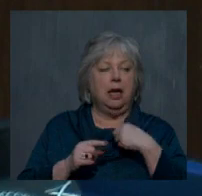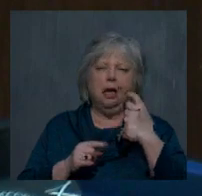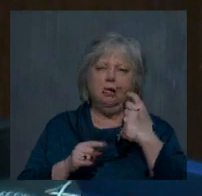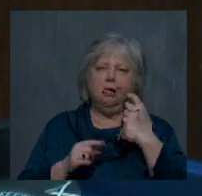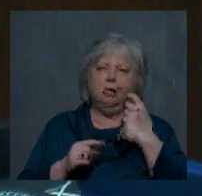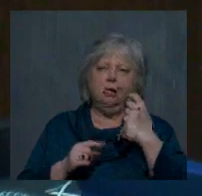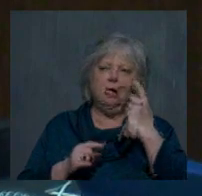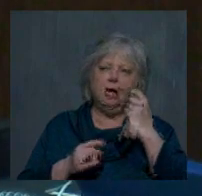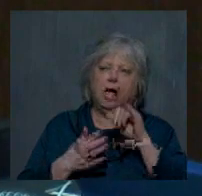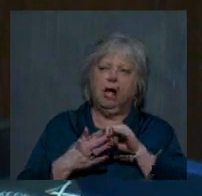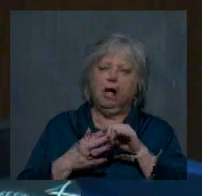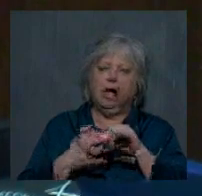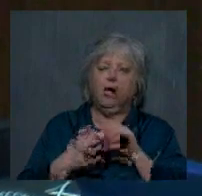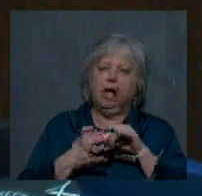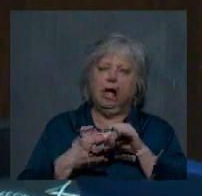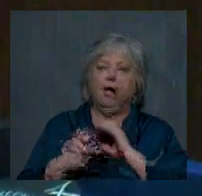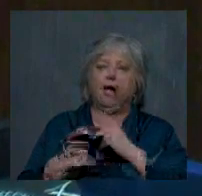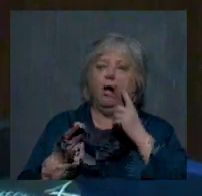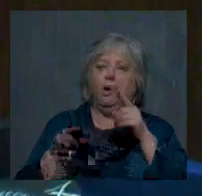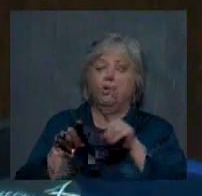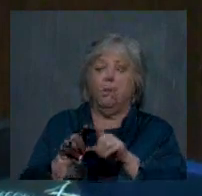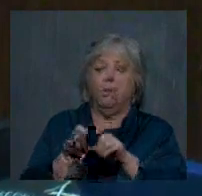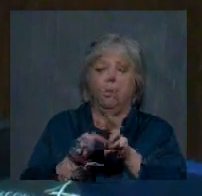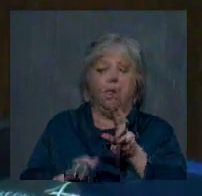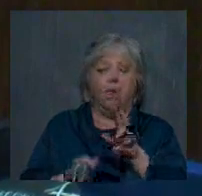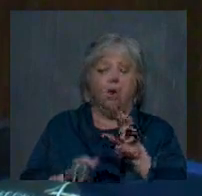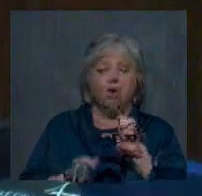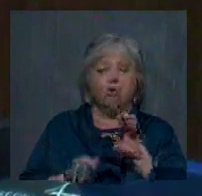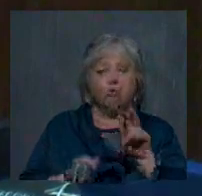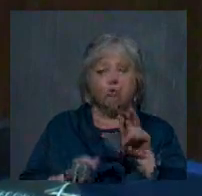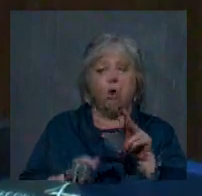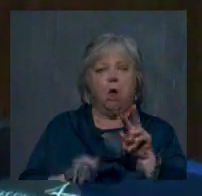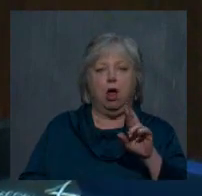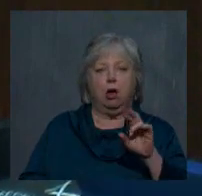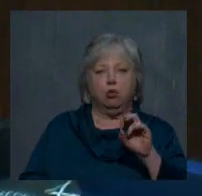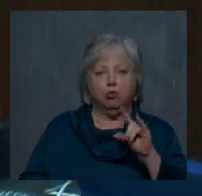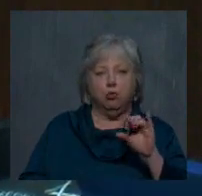understands continuing with Rock Reed, you have some